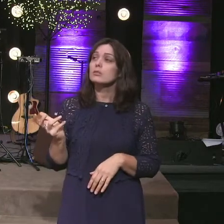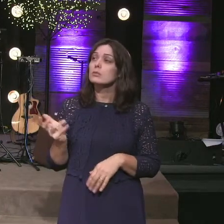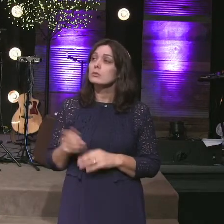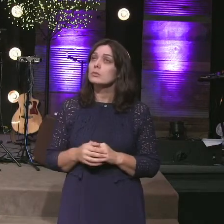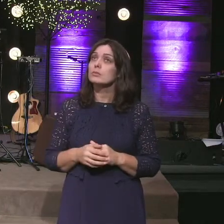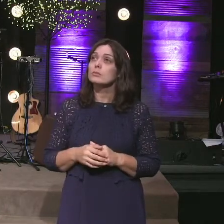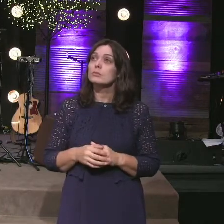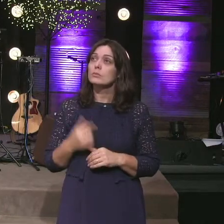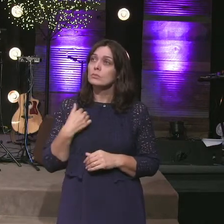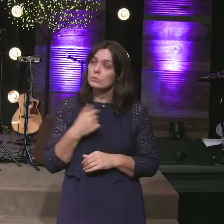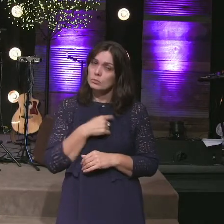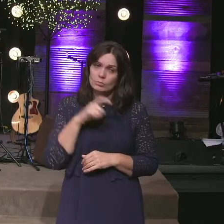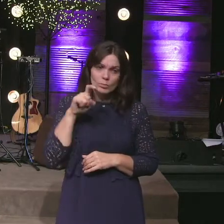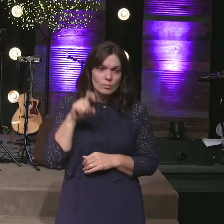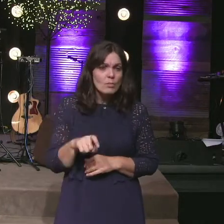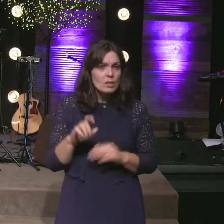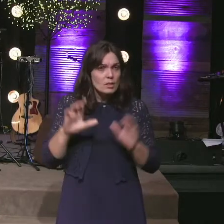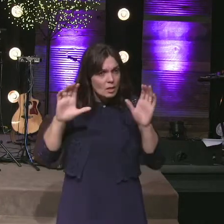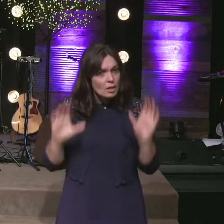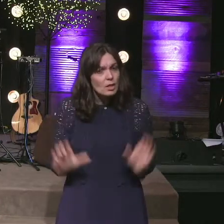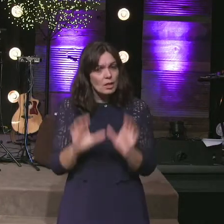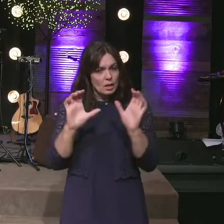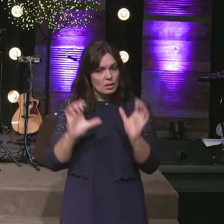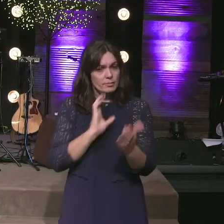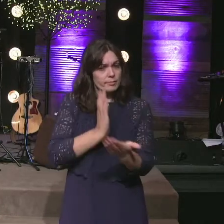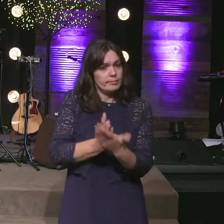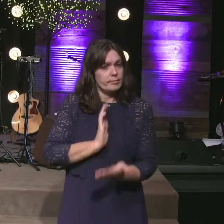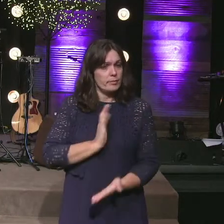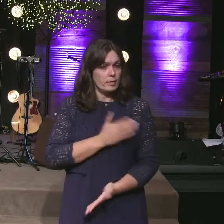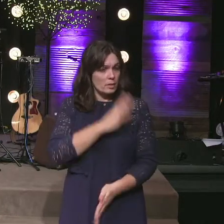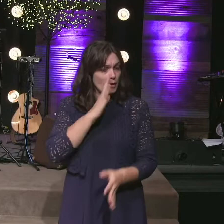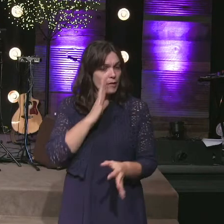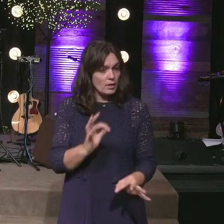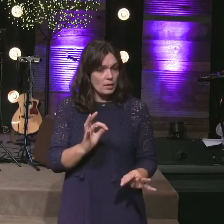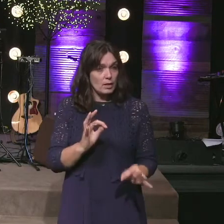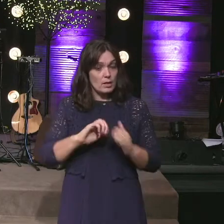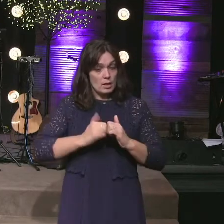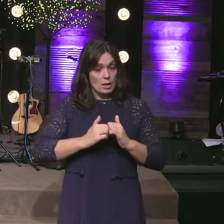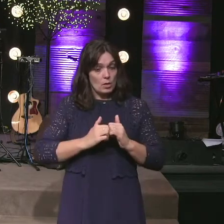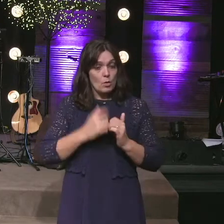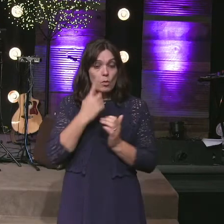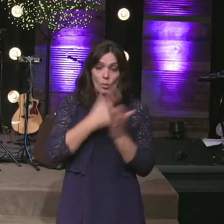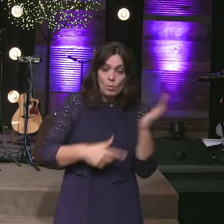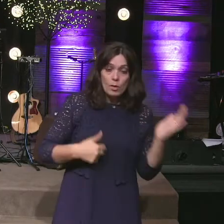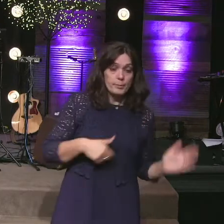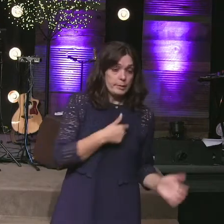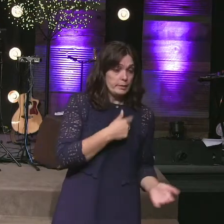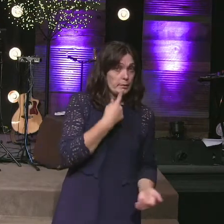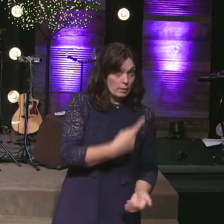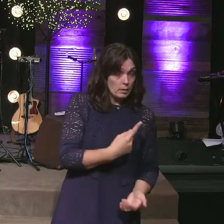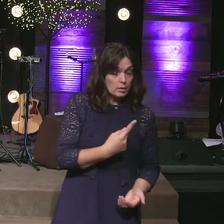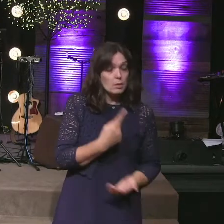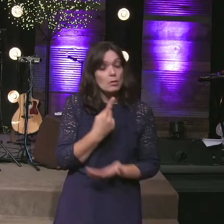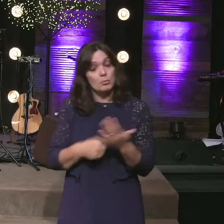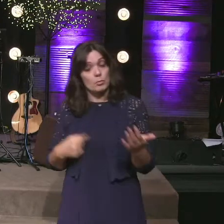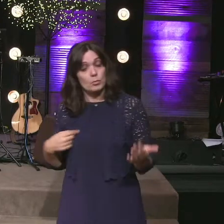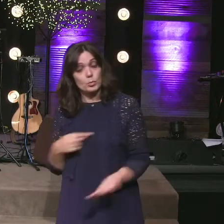We gotta act out our faith by the things that we say and the things that we do.